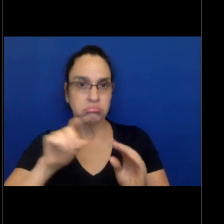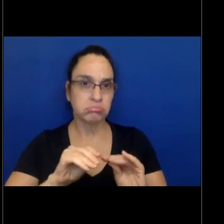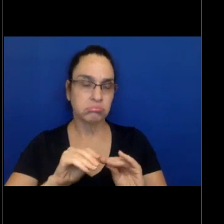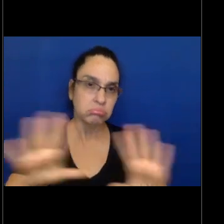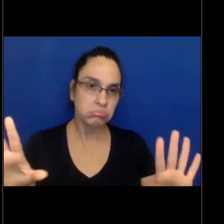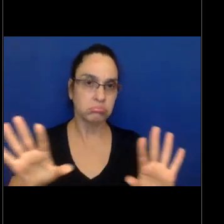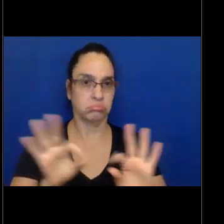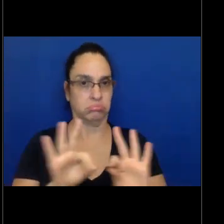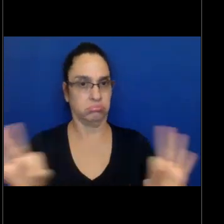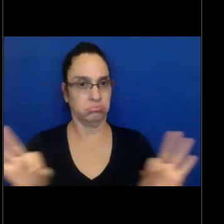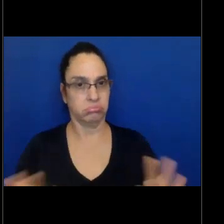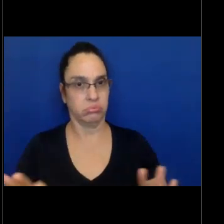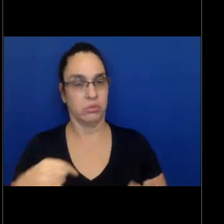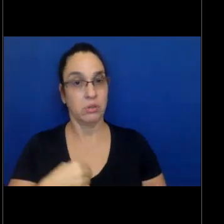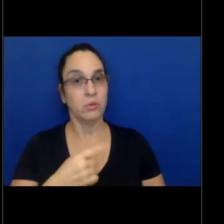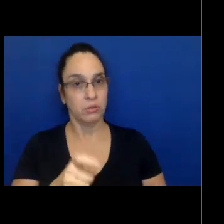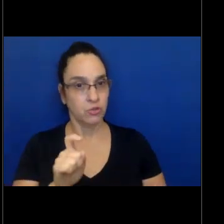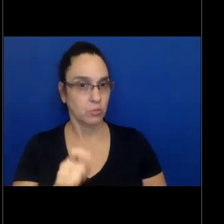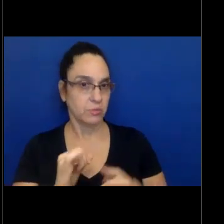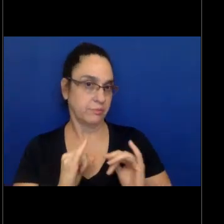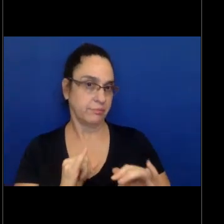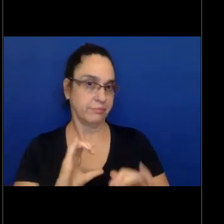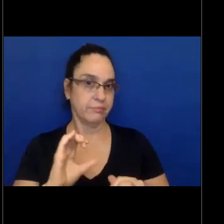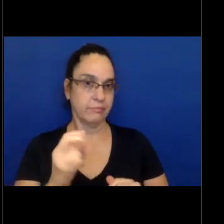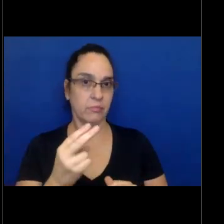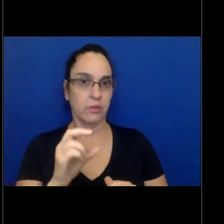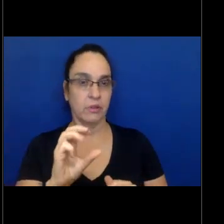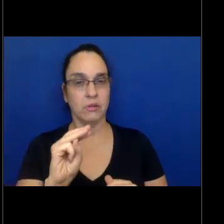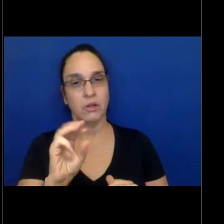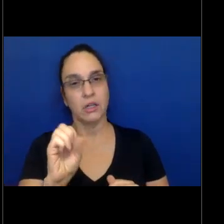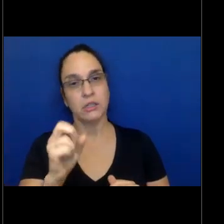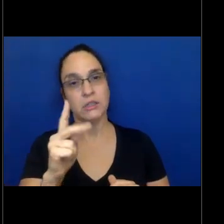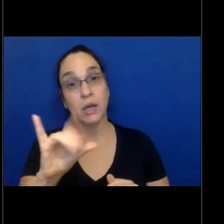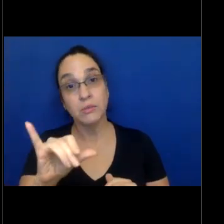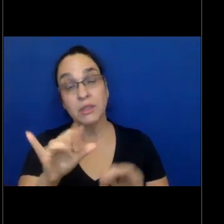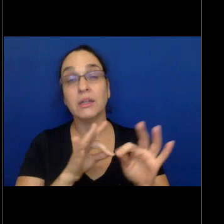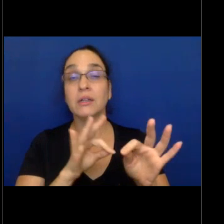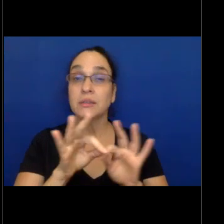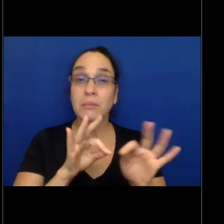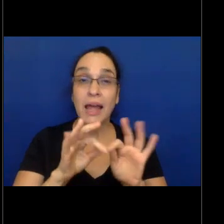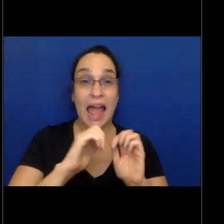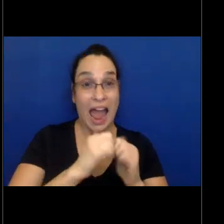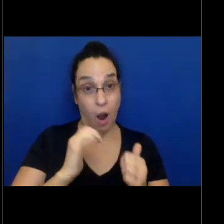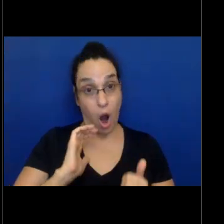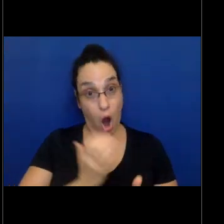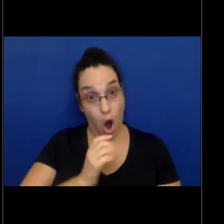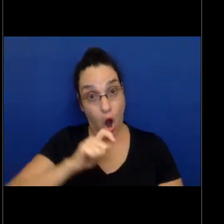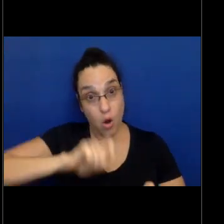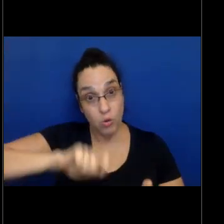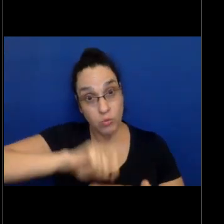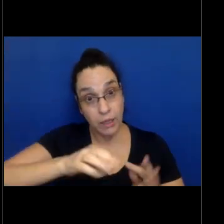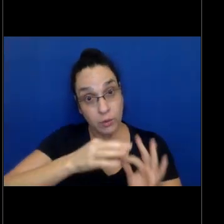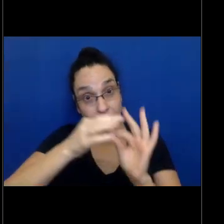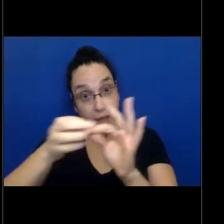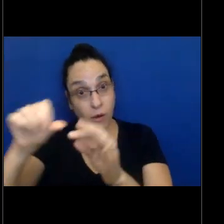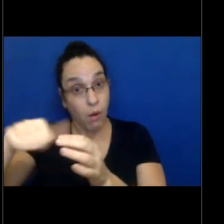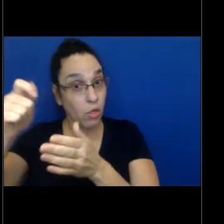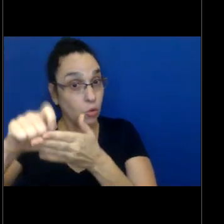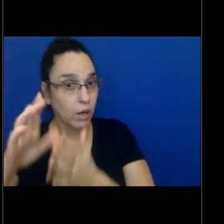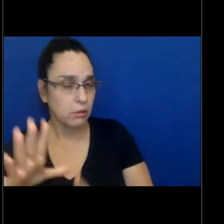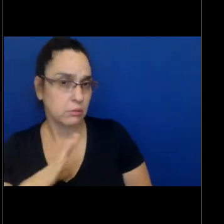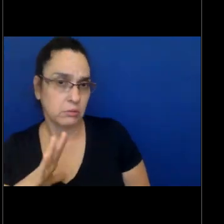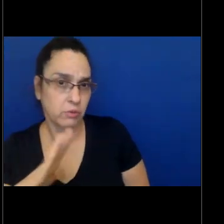work clearly relates to other work, and sometimes we have to spell this out ourselves,